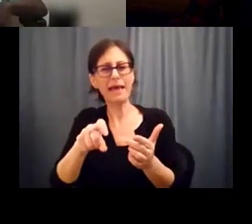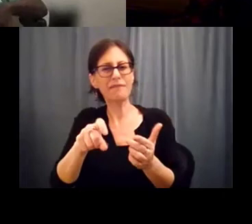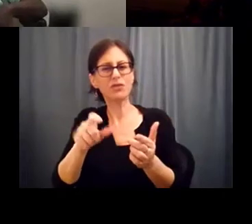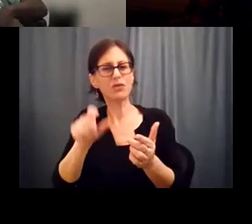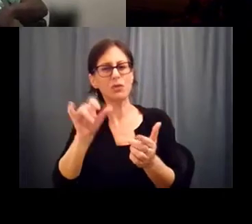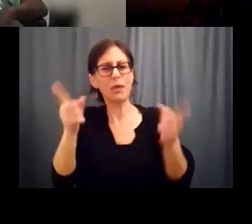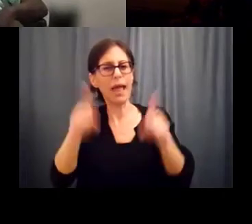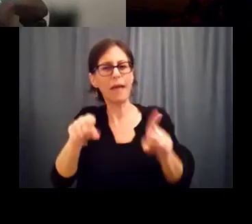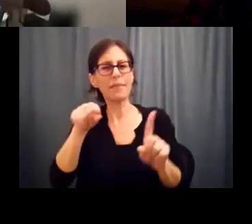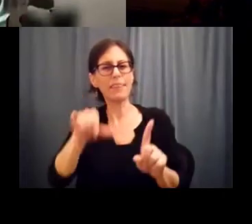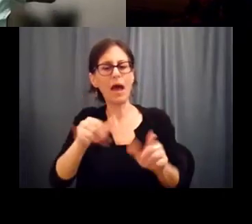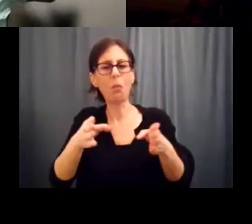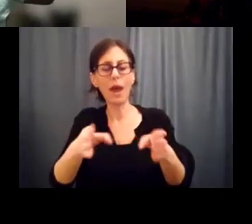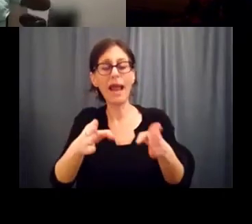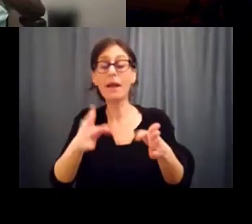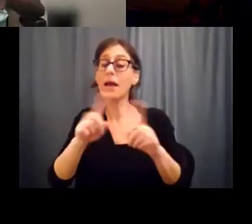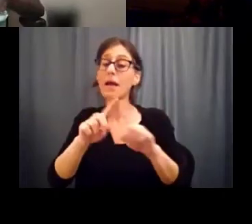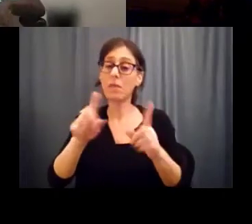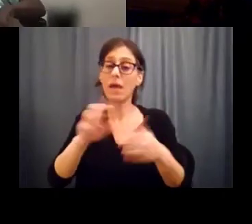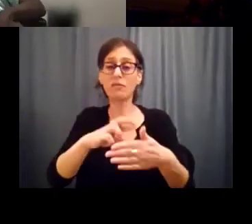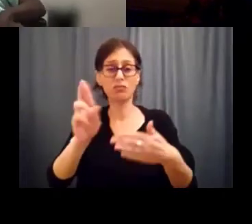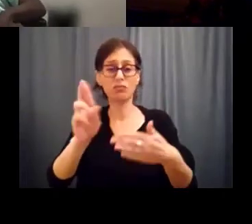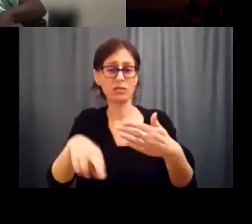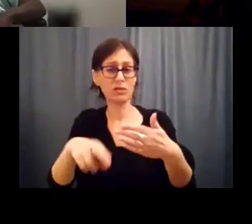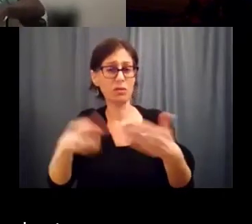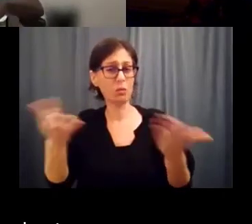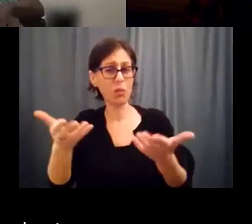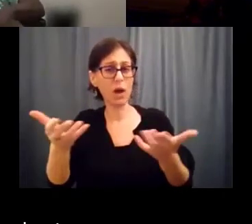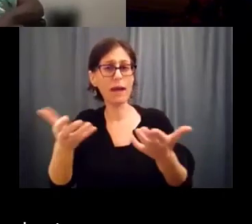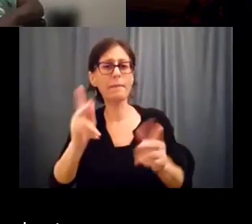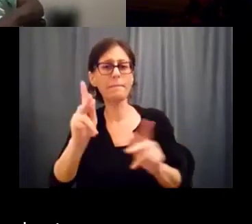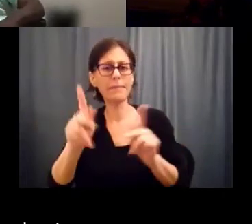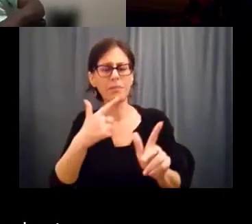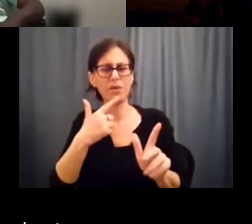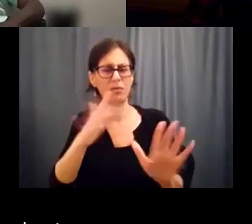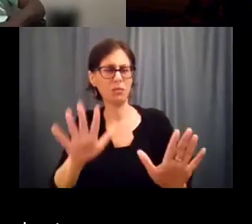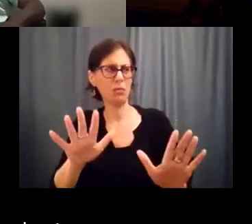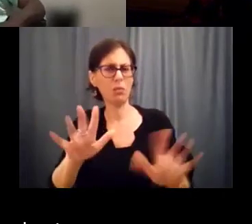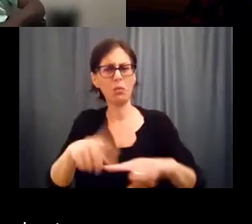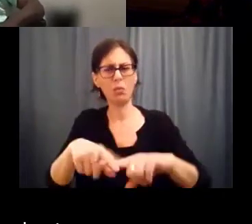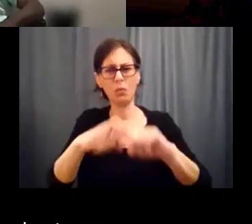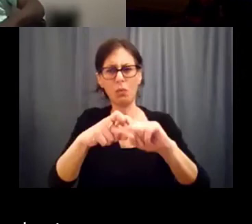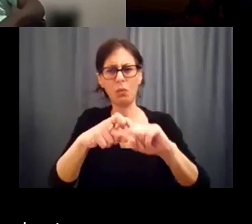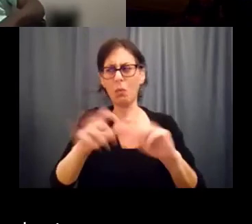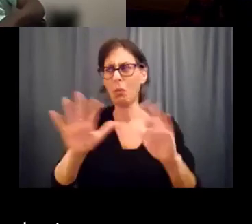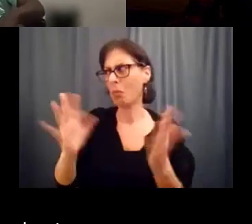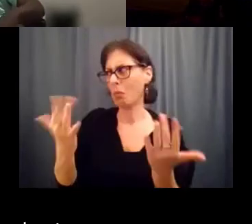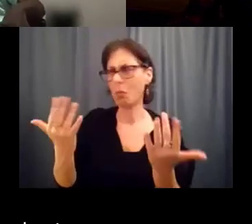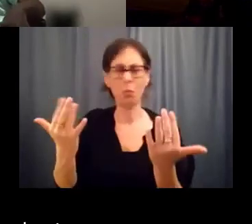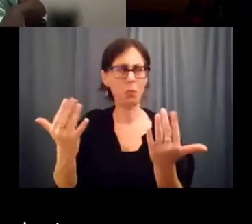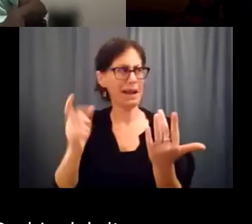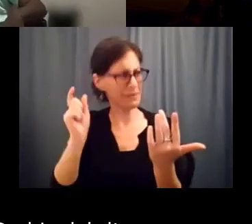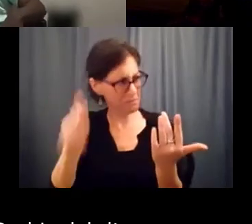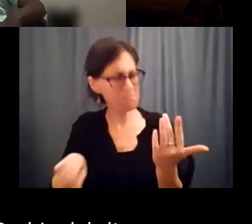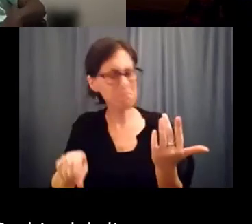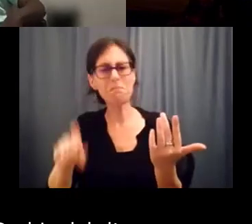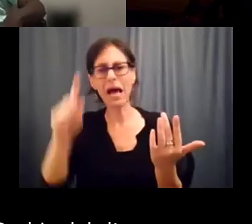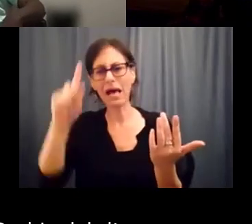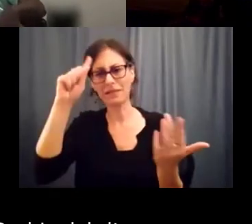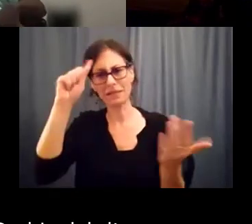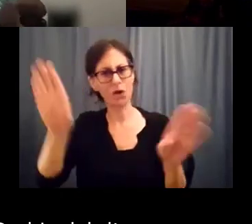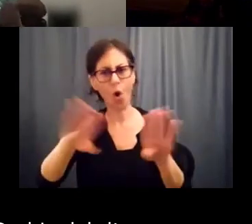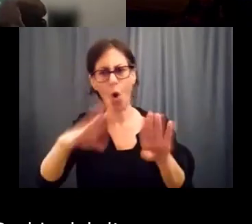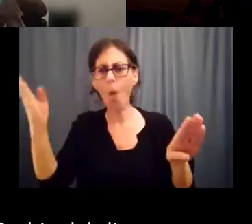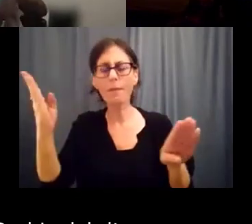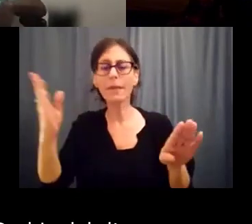in a way, as a result, people are saying, wait a minute, we have to be more open. And I